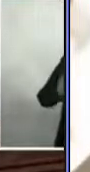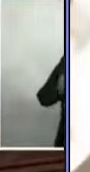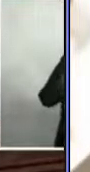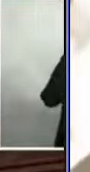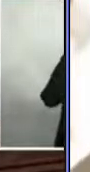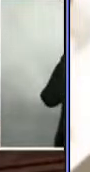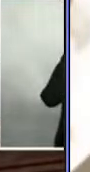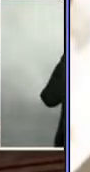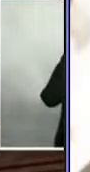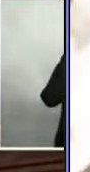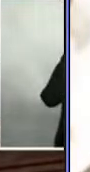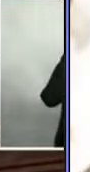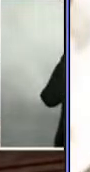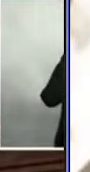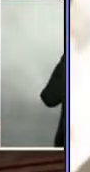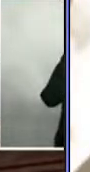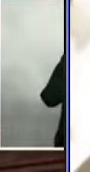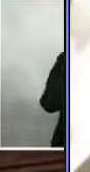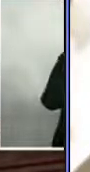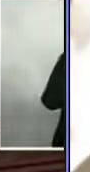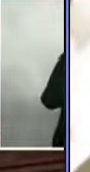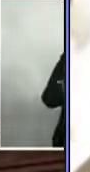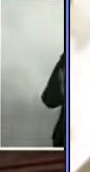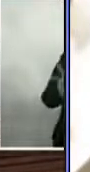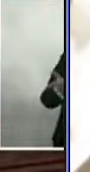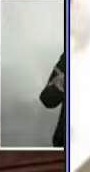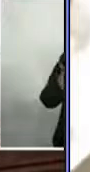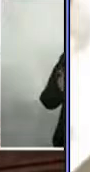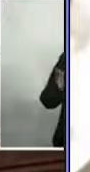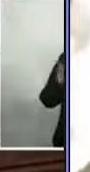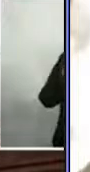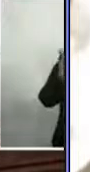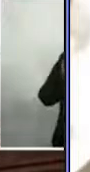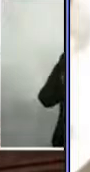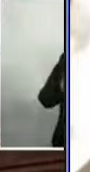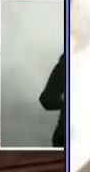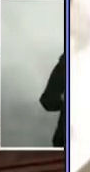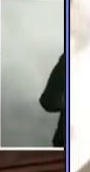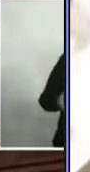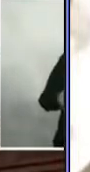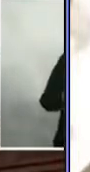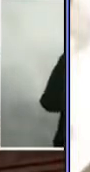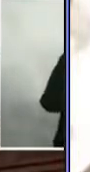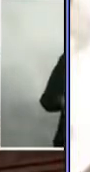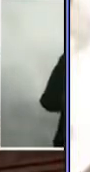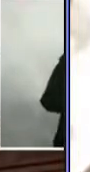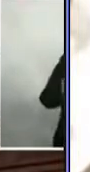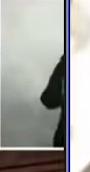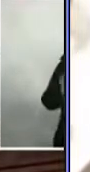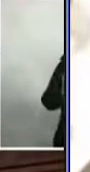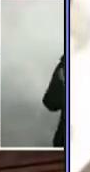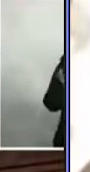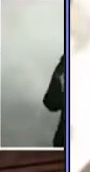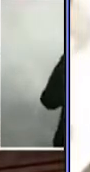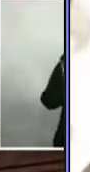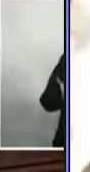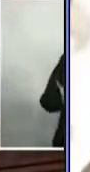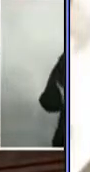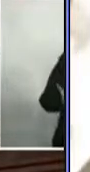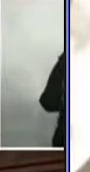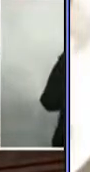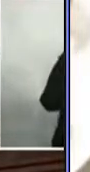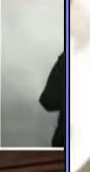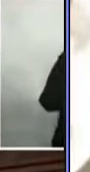to the follow-up hearings, and we want to urge that all responses are submitted to us so that we can deal with them.